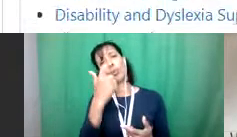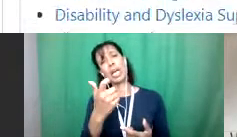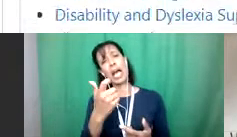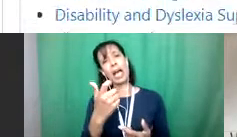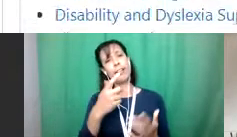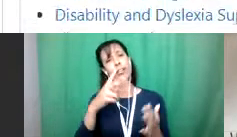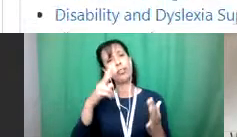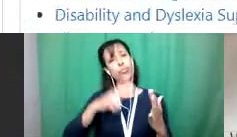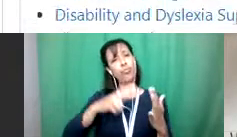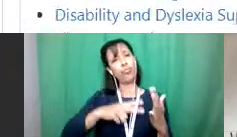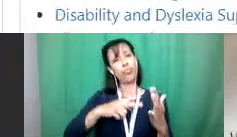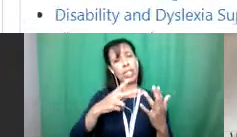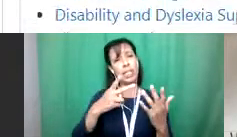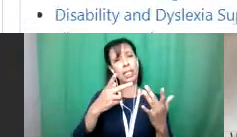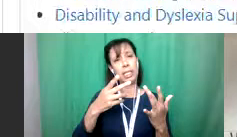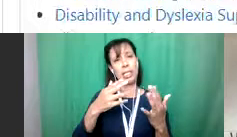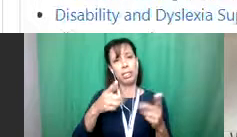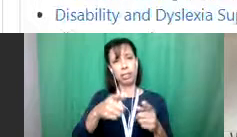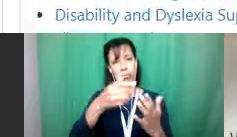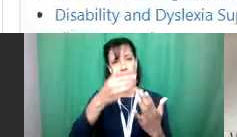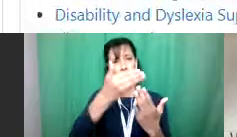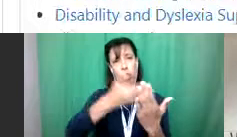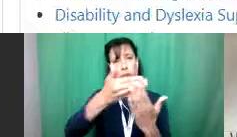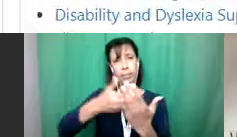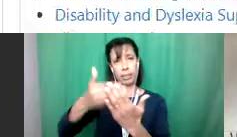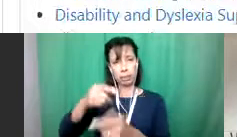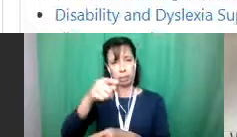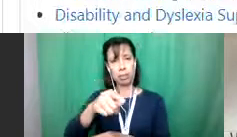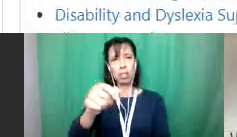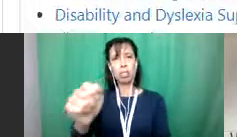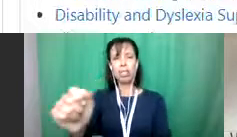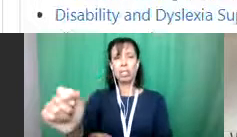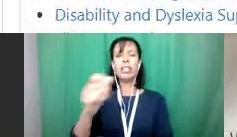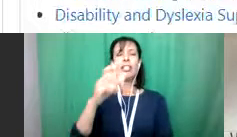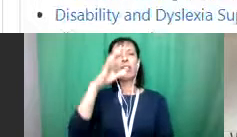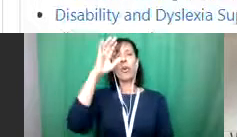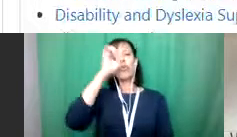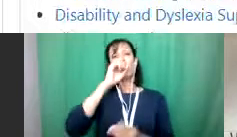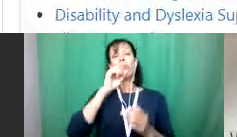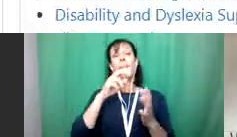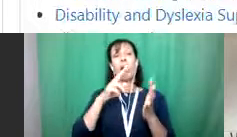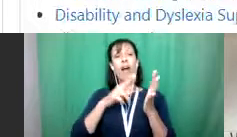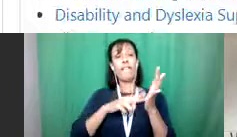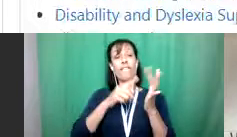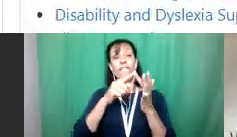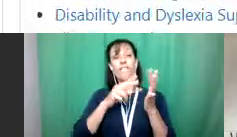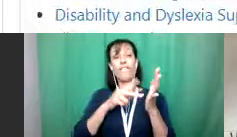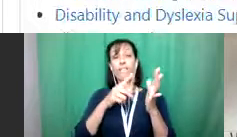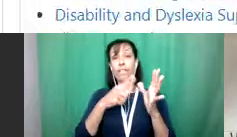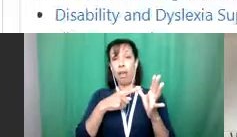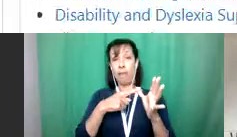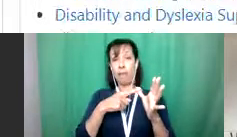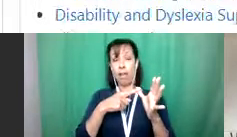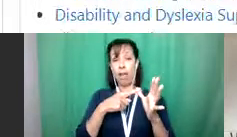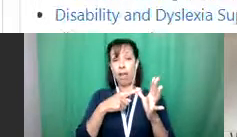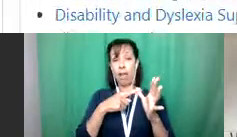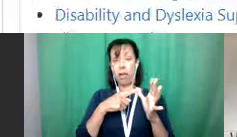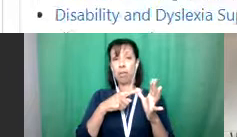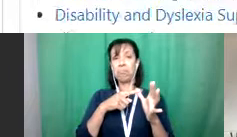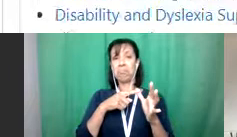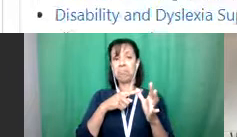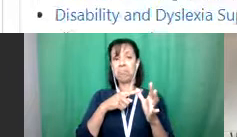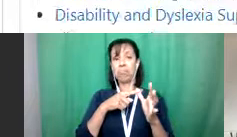There's a plan for the viva. So remember, the viva is the presentation that you're going to do to your supervisor in January. And there's a